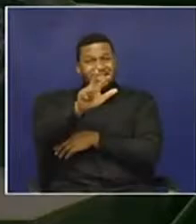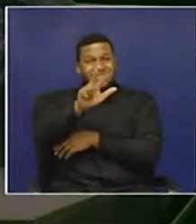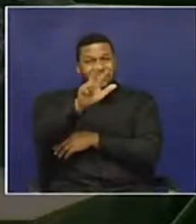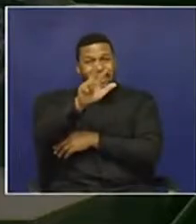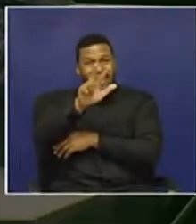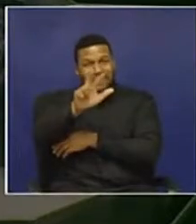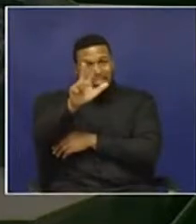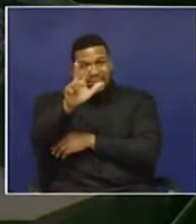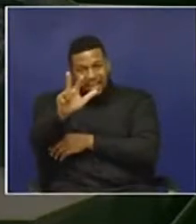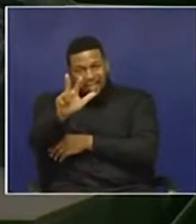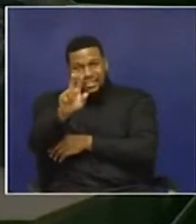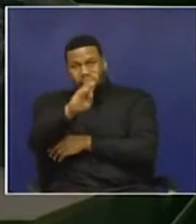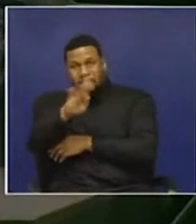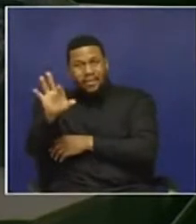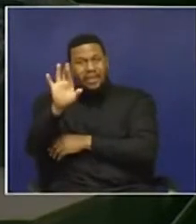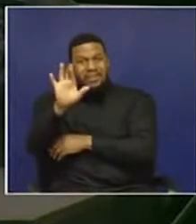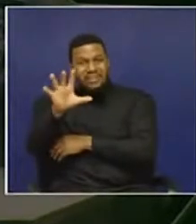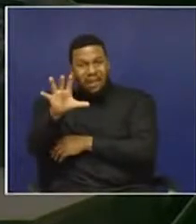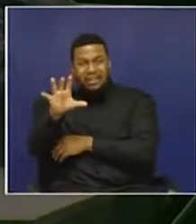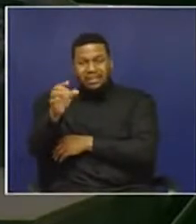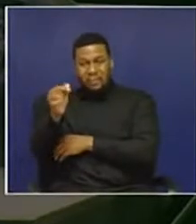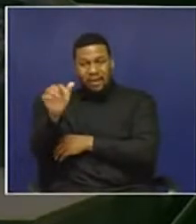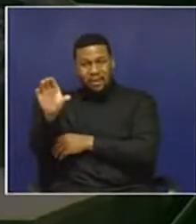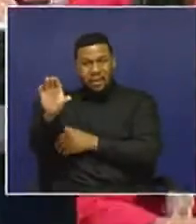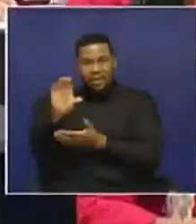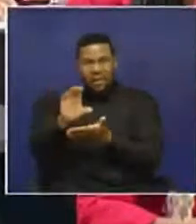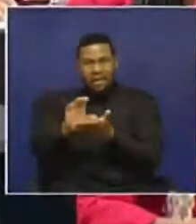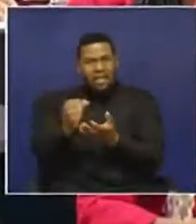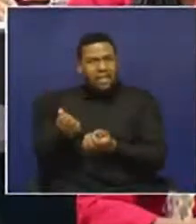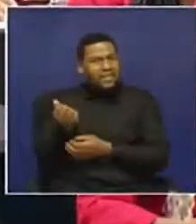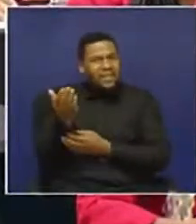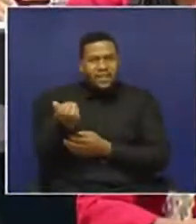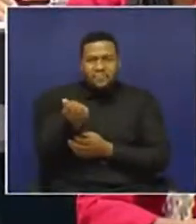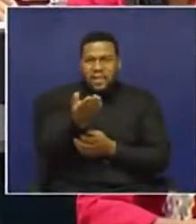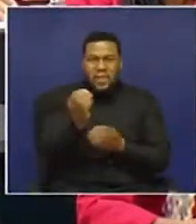billion rand of unclaimed financial assets and benefits.